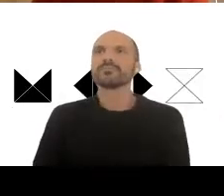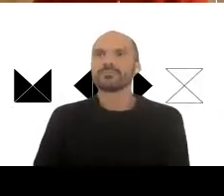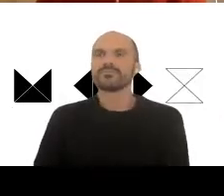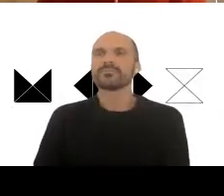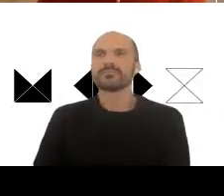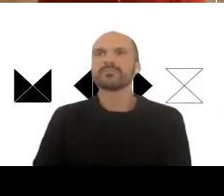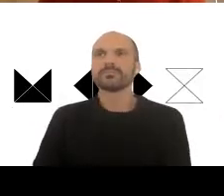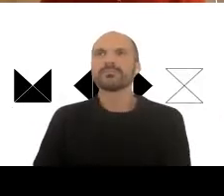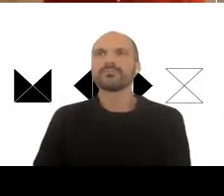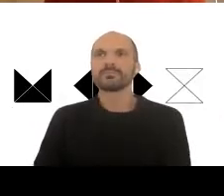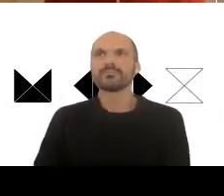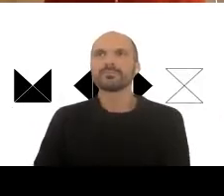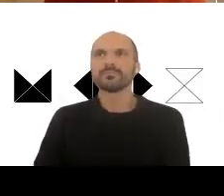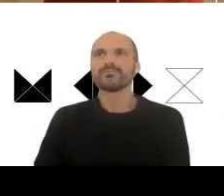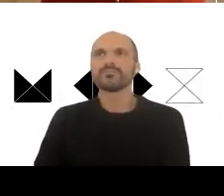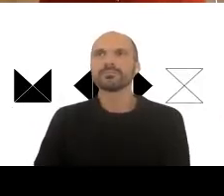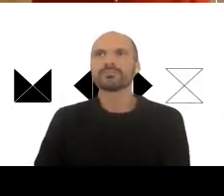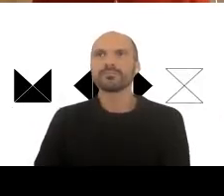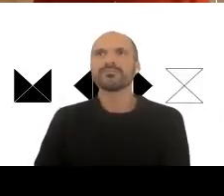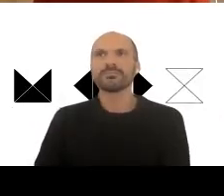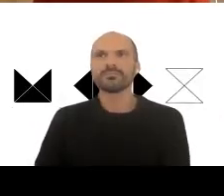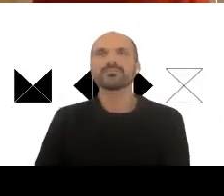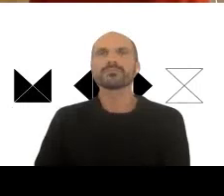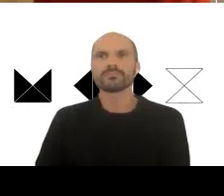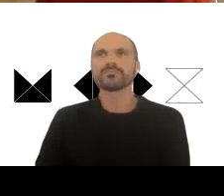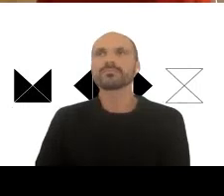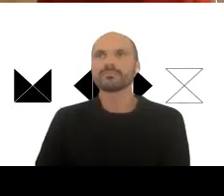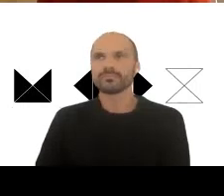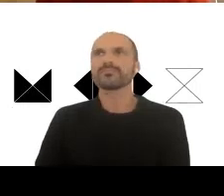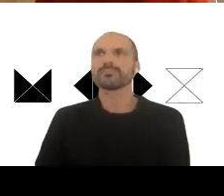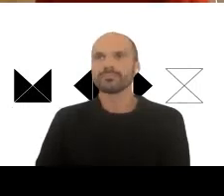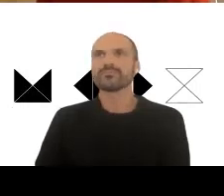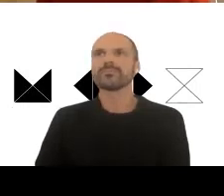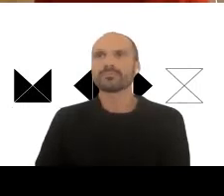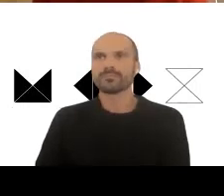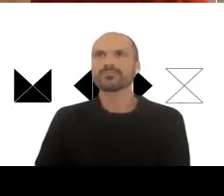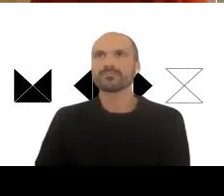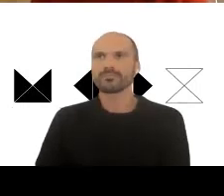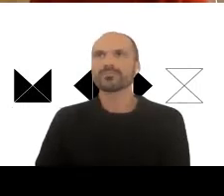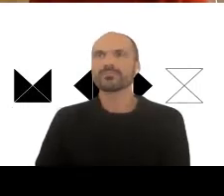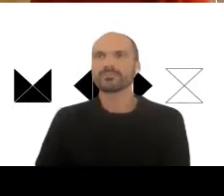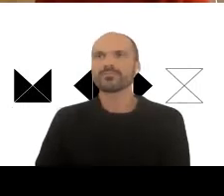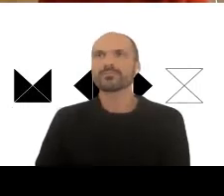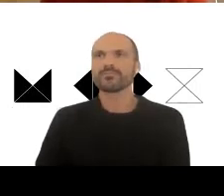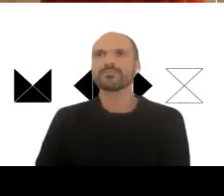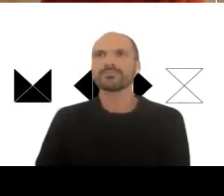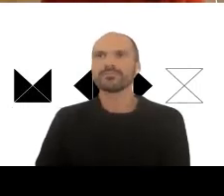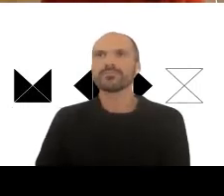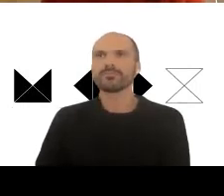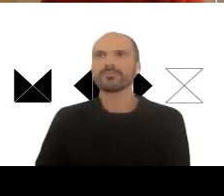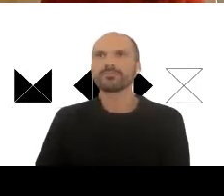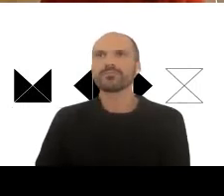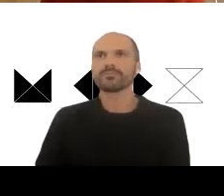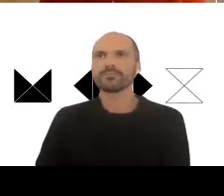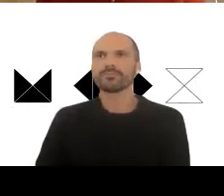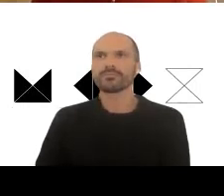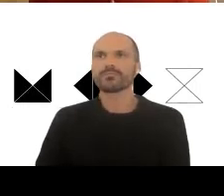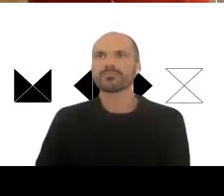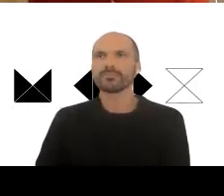months, there was disturbance in the traffic around and so, but instead